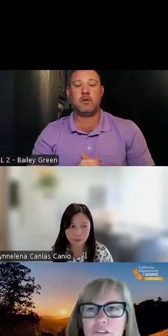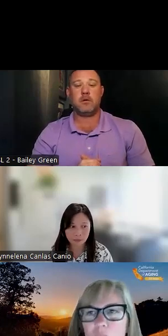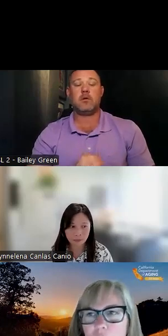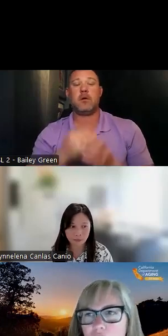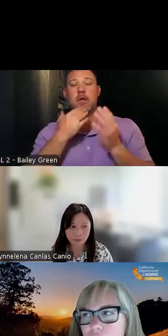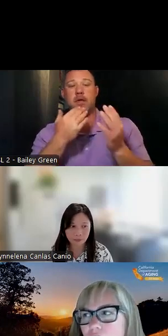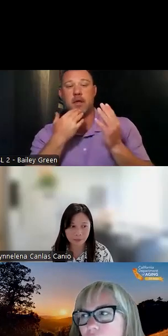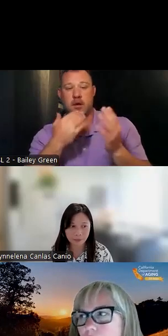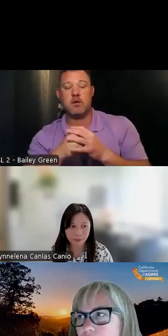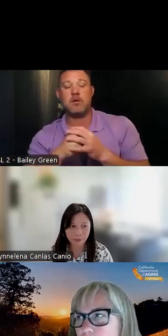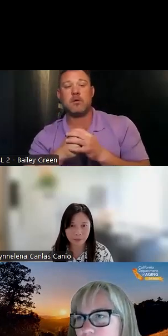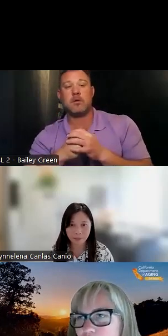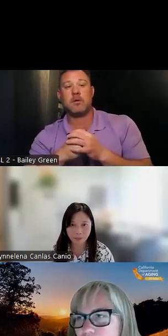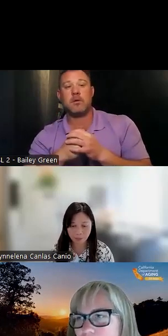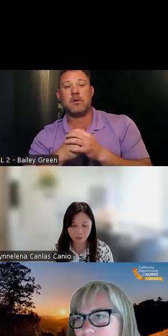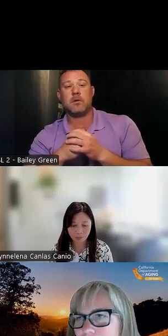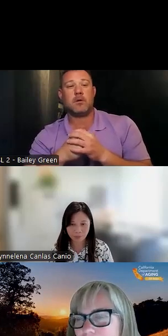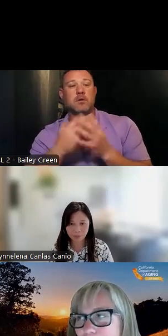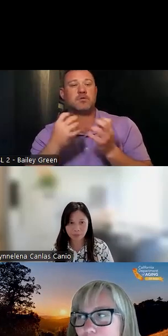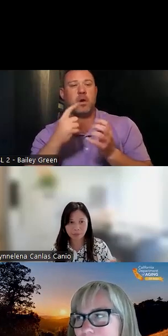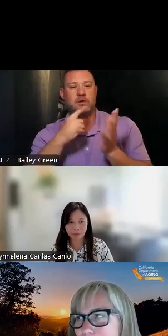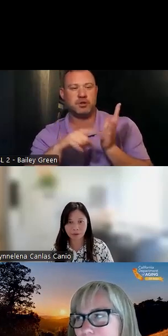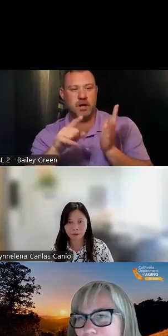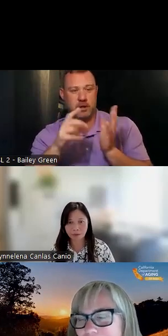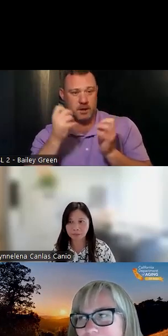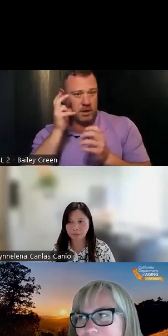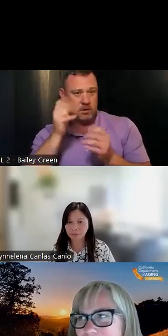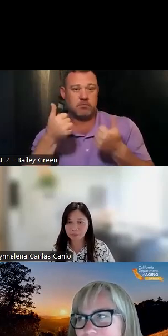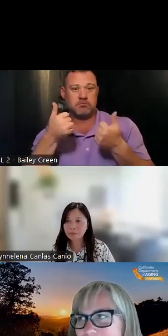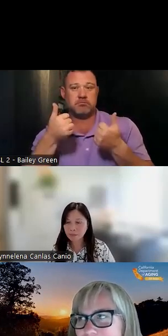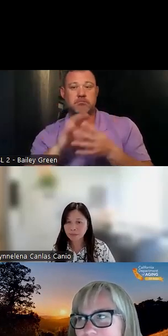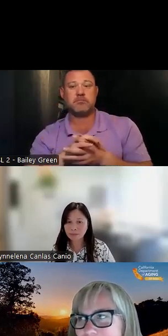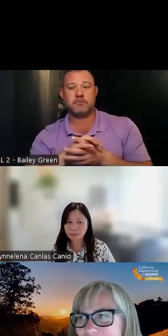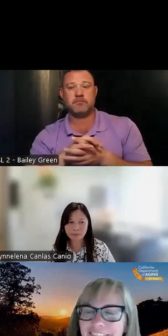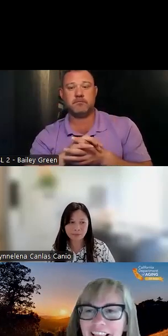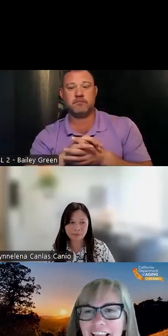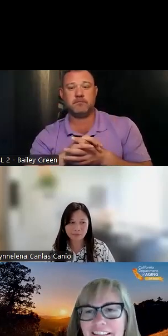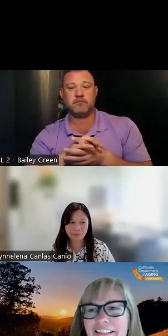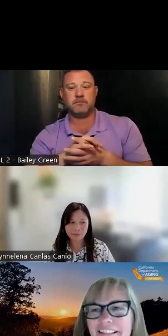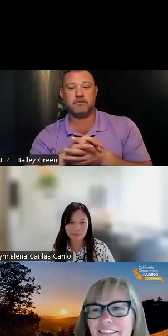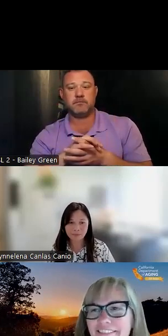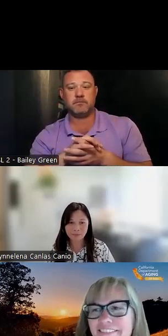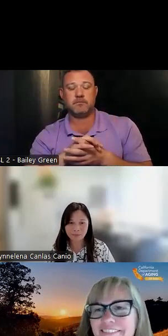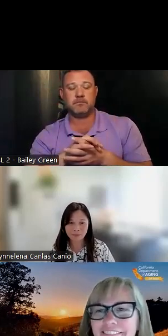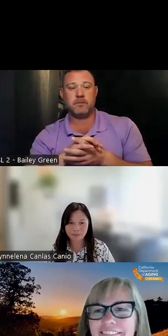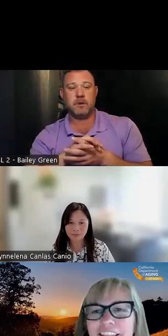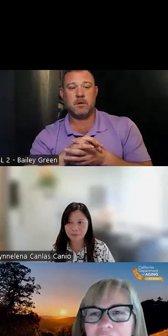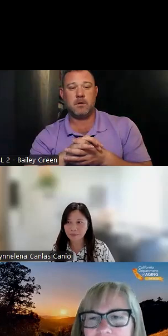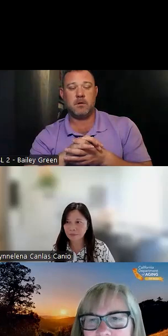Thank you so much. I just want to check in. Can you guys hear me okay? Yes, sounds good,